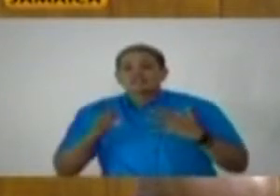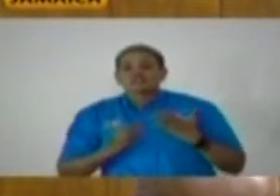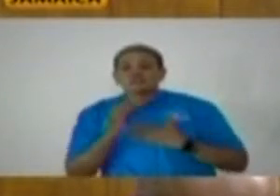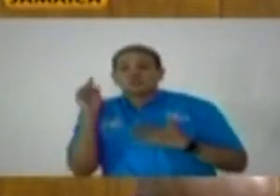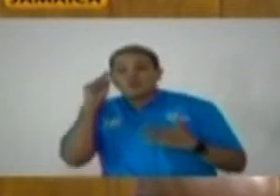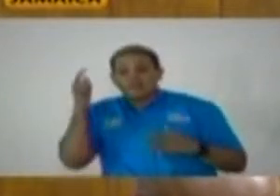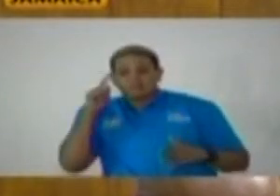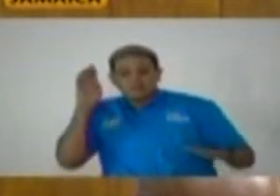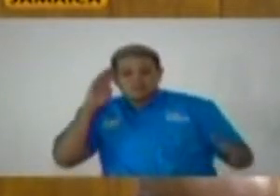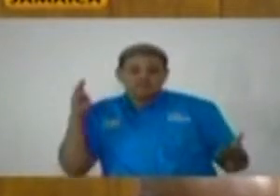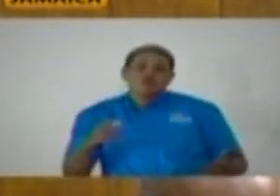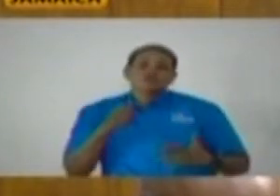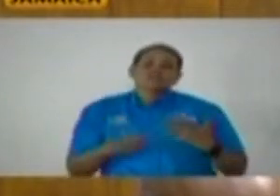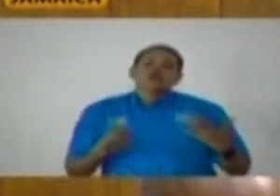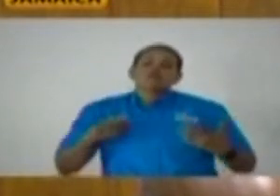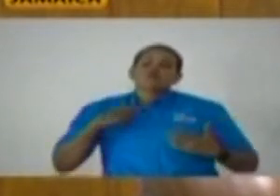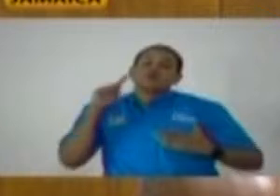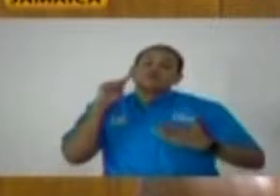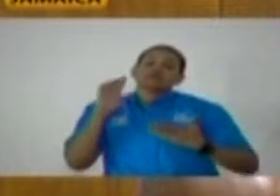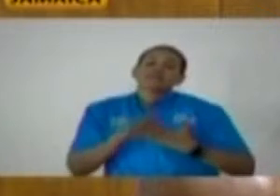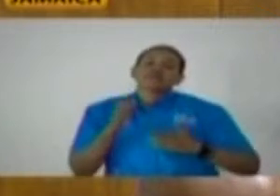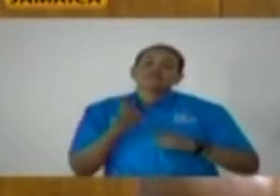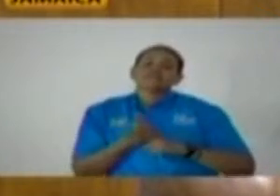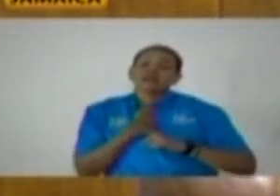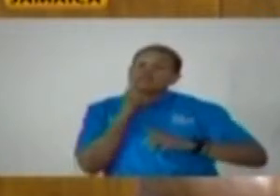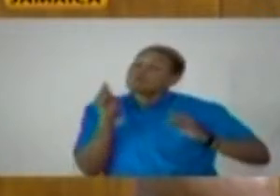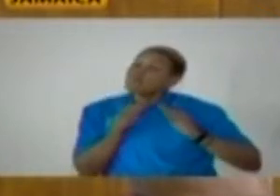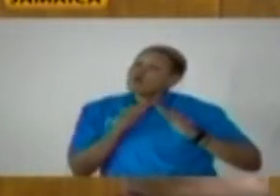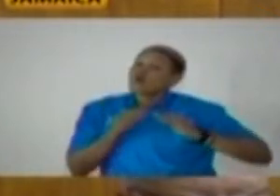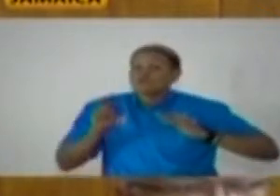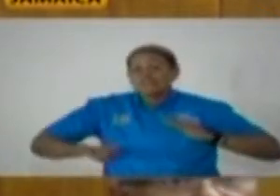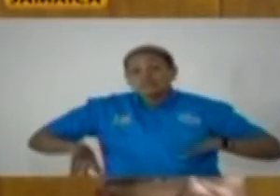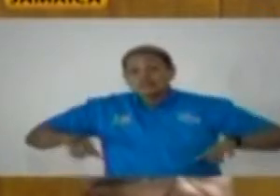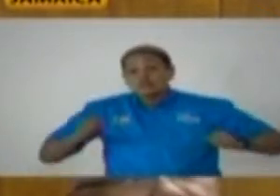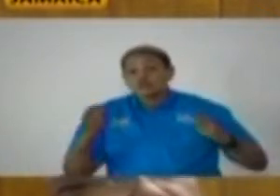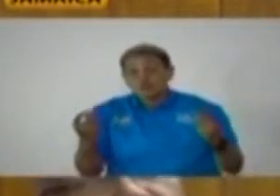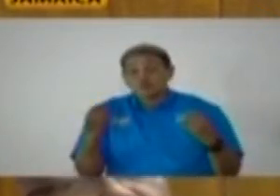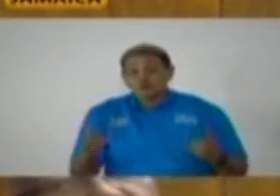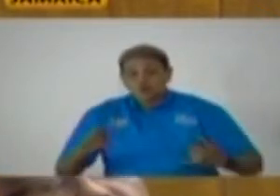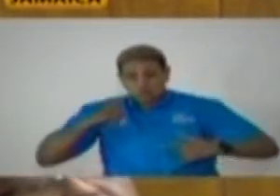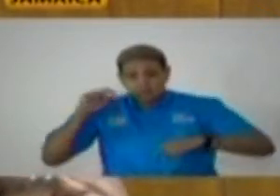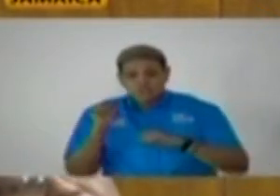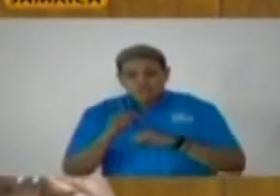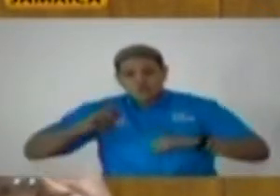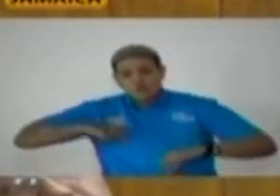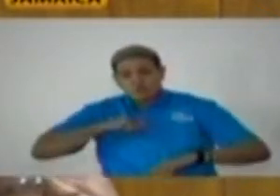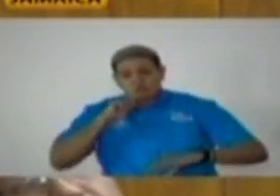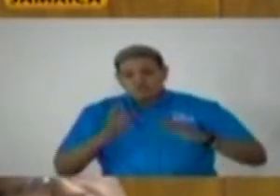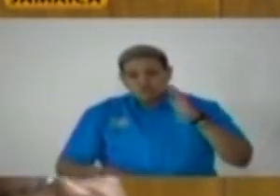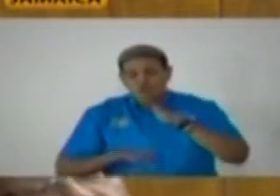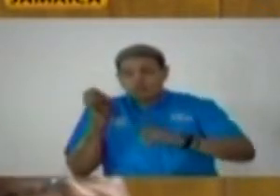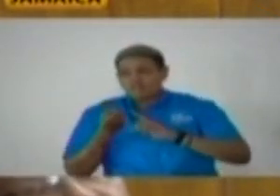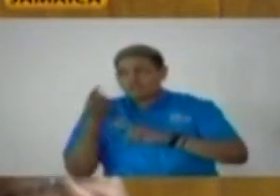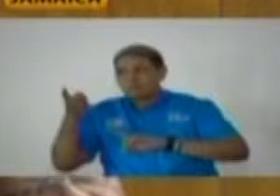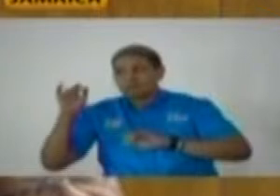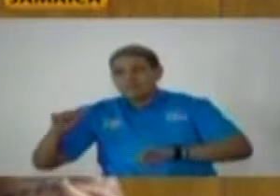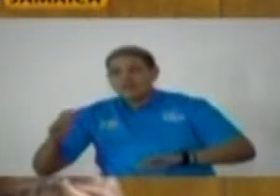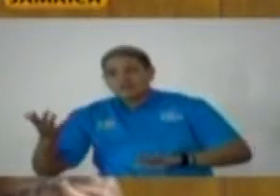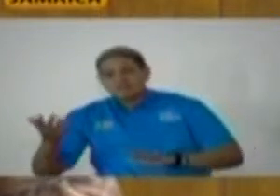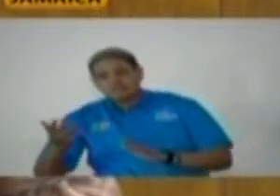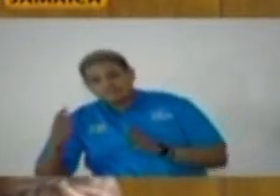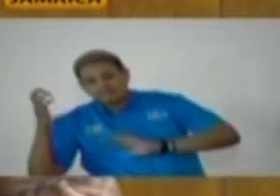to address it, we believe that there's a lot more that needs to be done to ensure that we recover from that learning